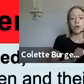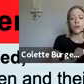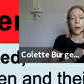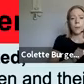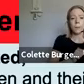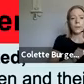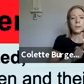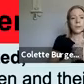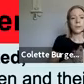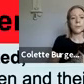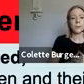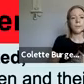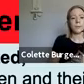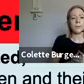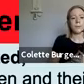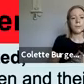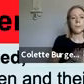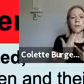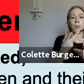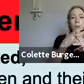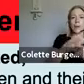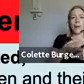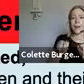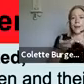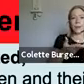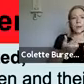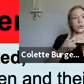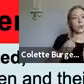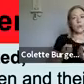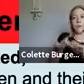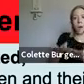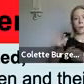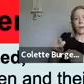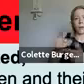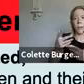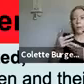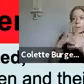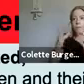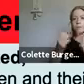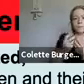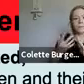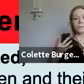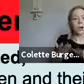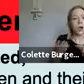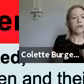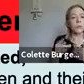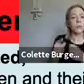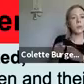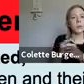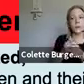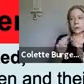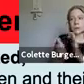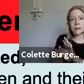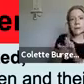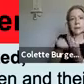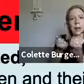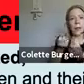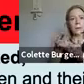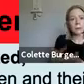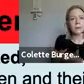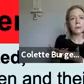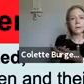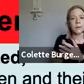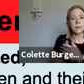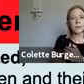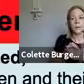and caregivers, and they provide them with all necessary encouragement and skills so they are